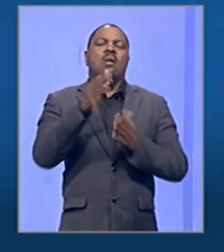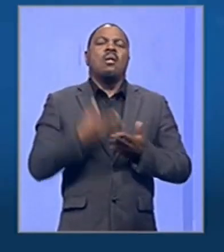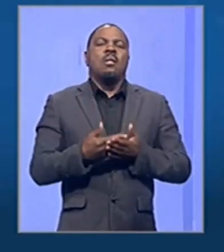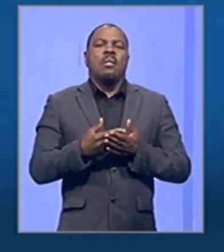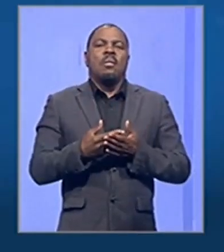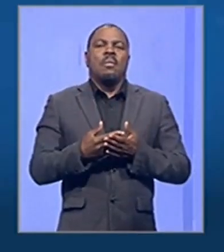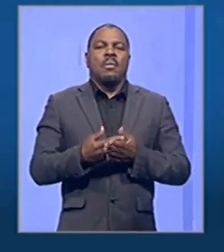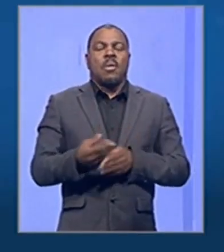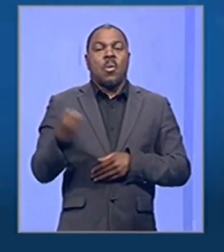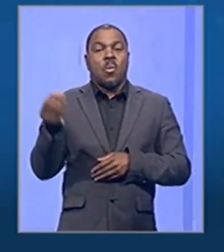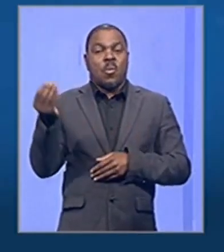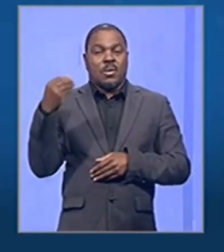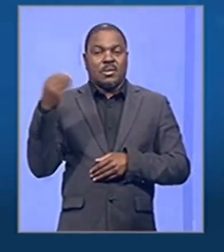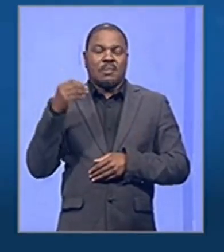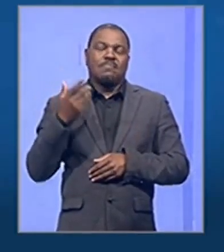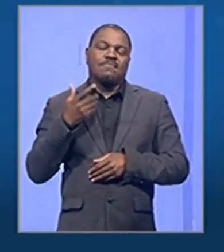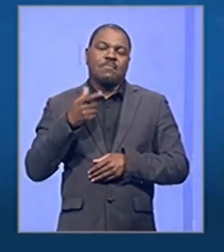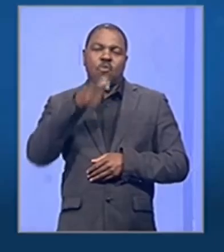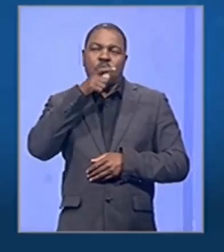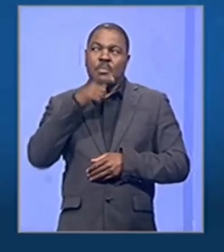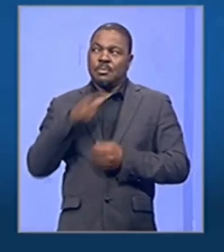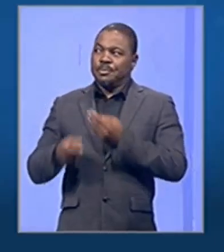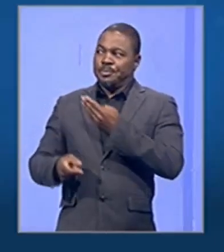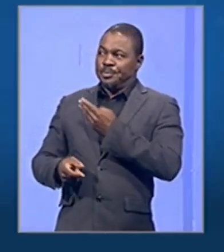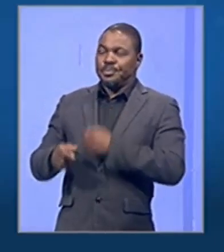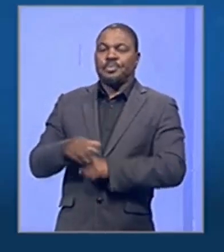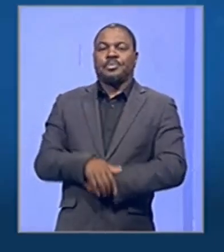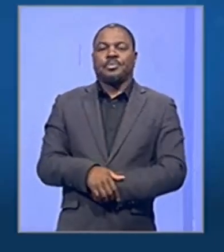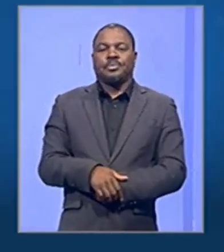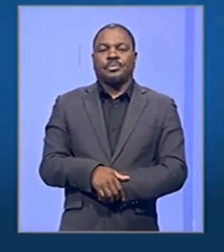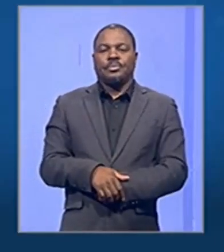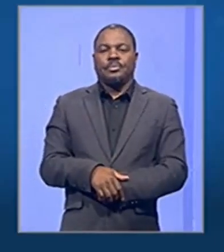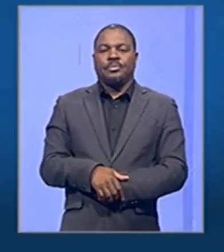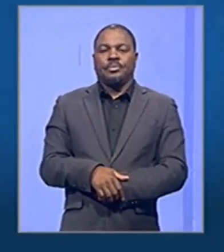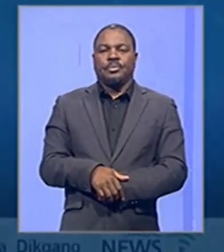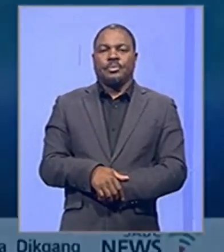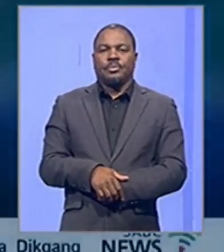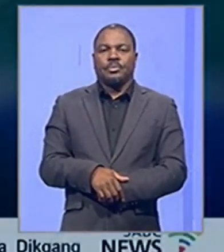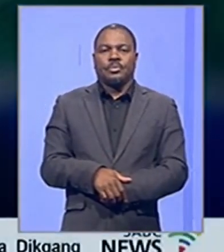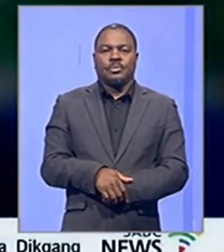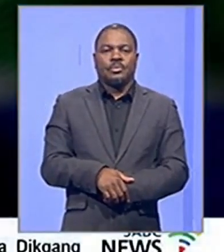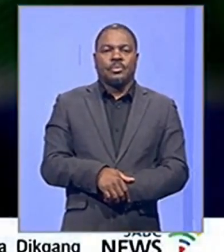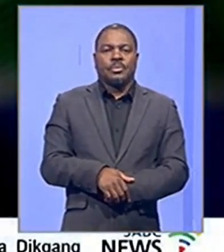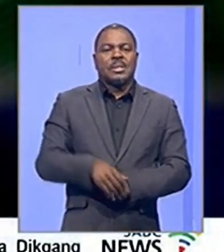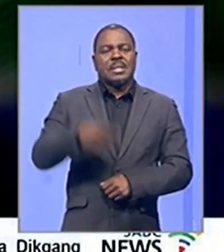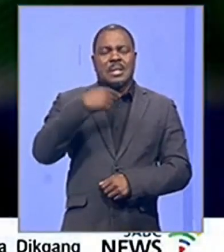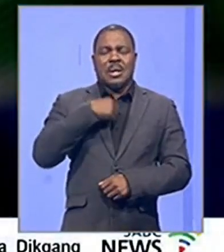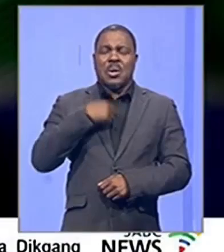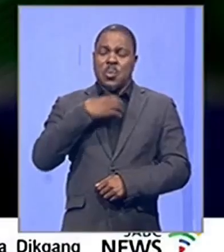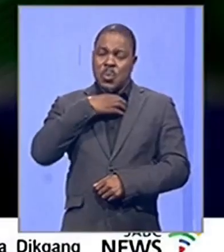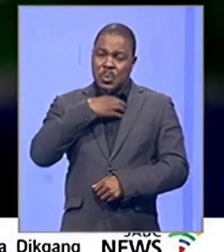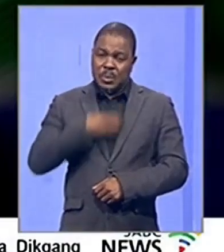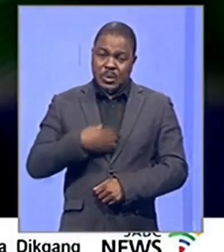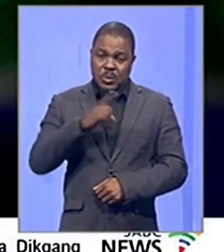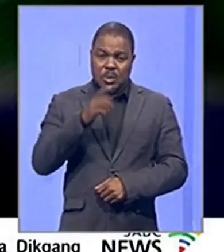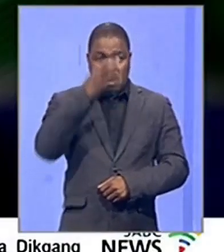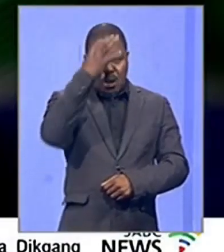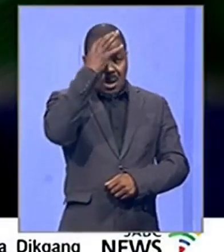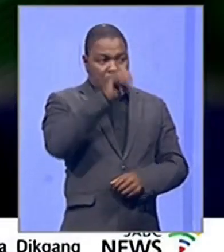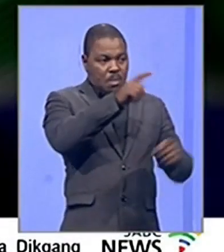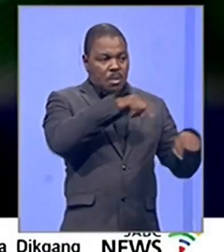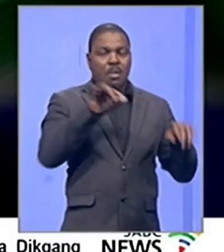Maikutlo ka WhatsApp ke yao. nna ke eletsa go bona puso e tla ko bathong